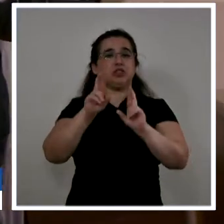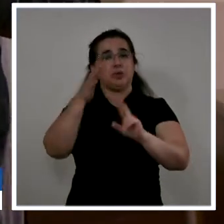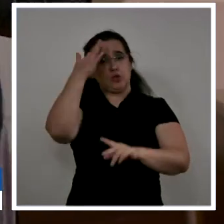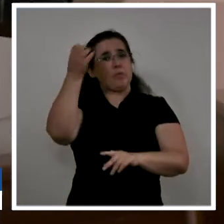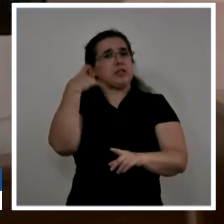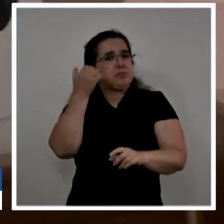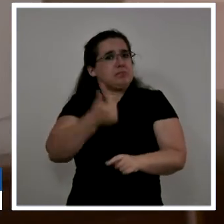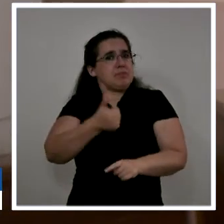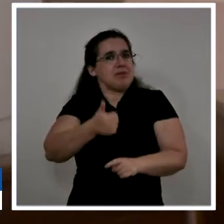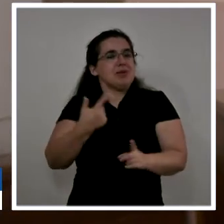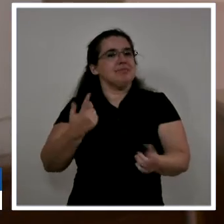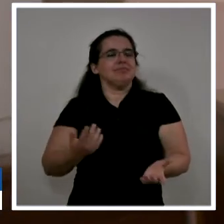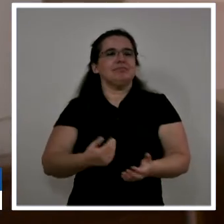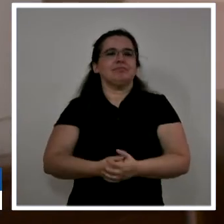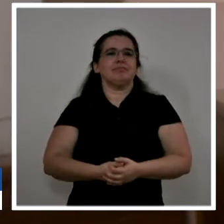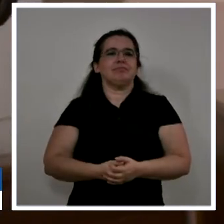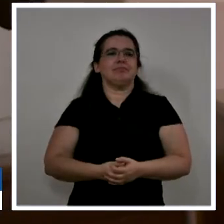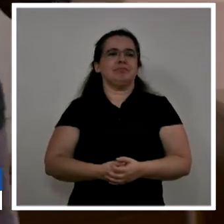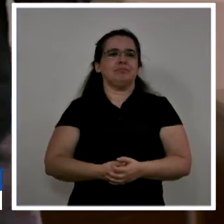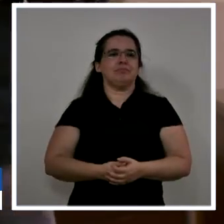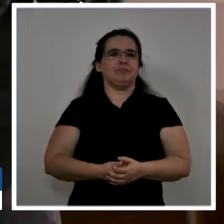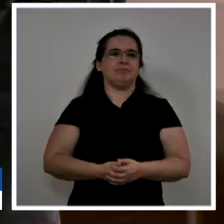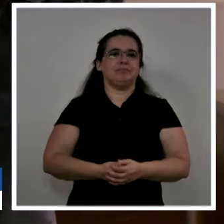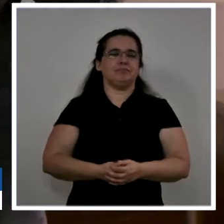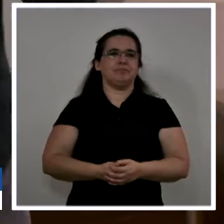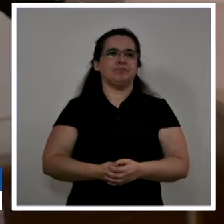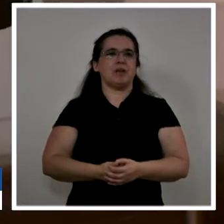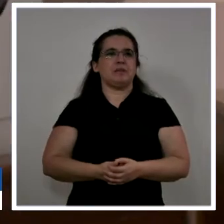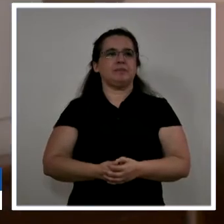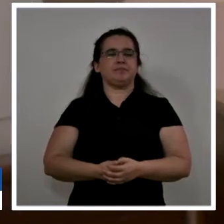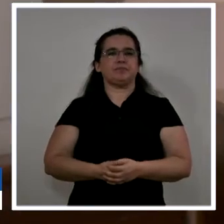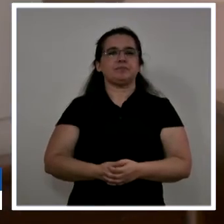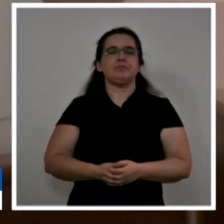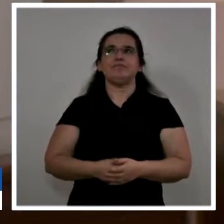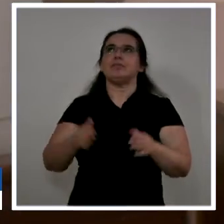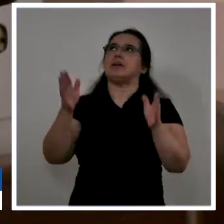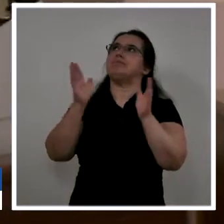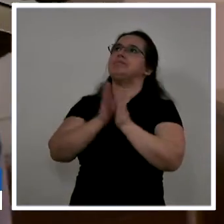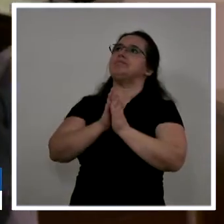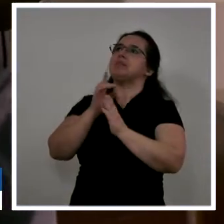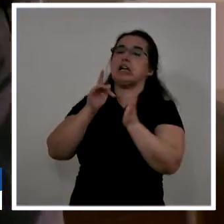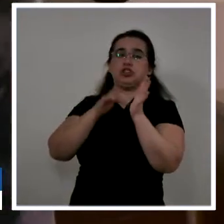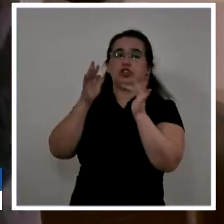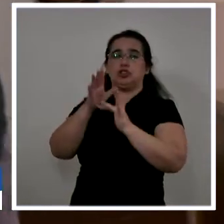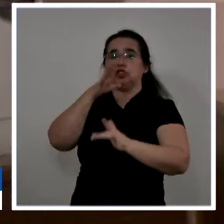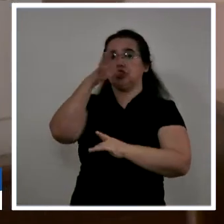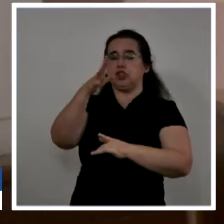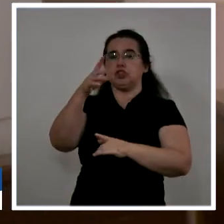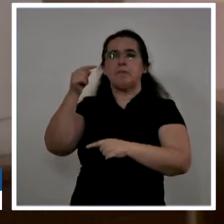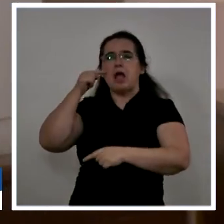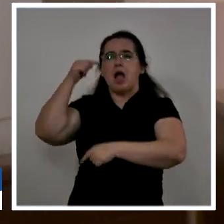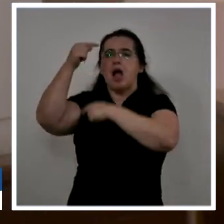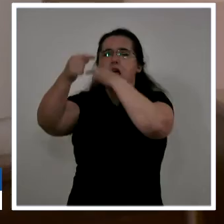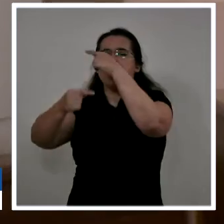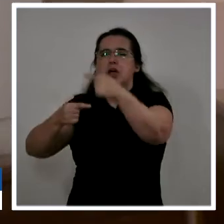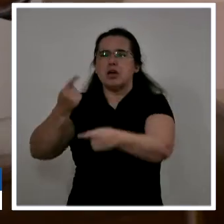isto. With the same heredity that we have. That's what he took. Ele diz que ele assumiu a mesma